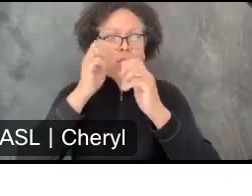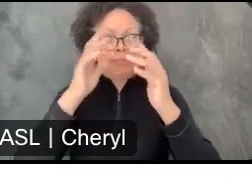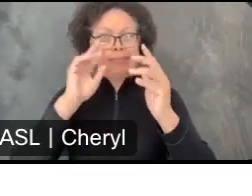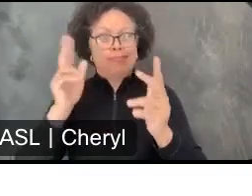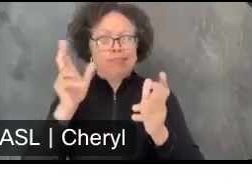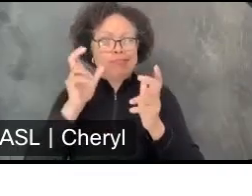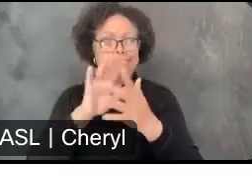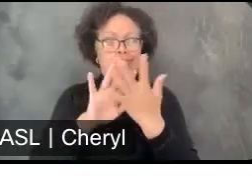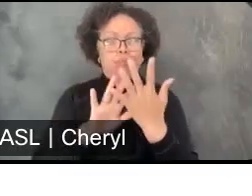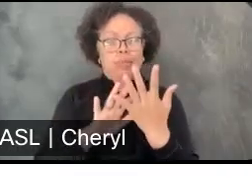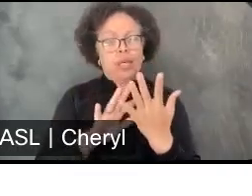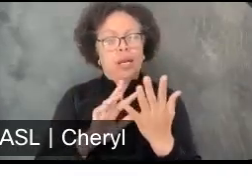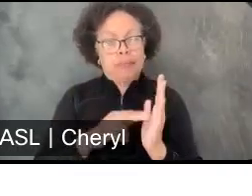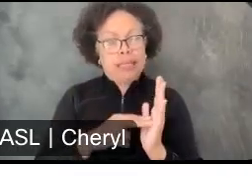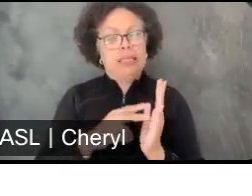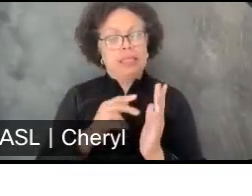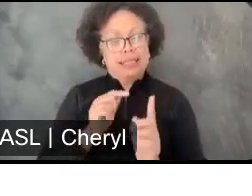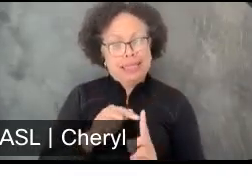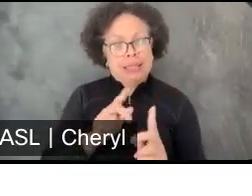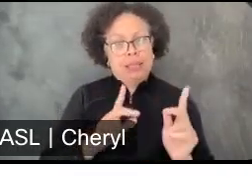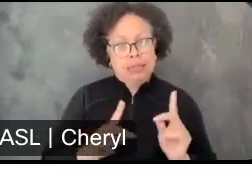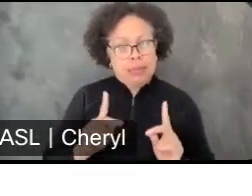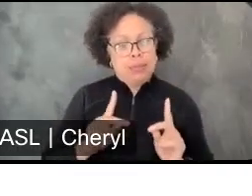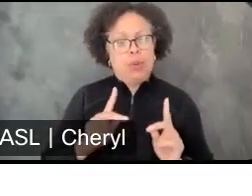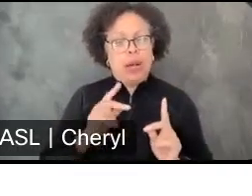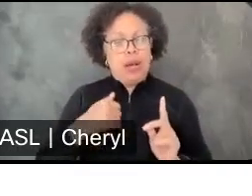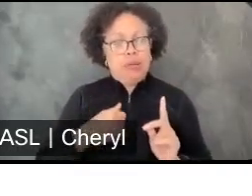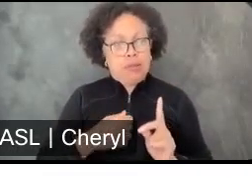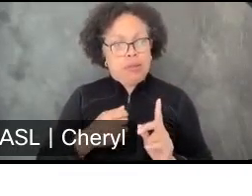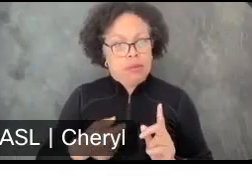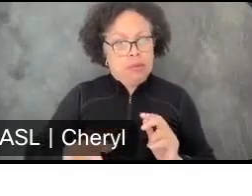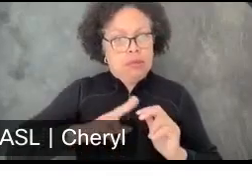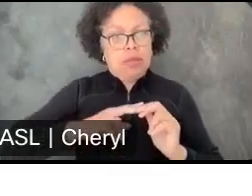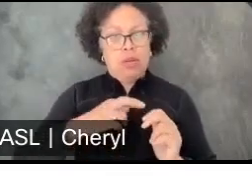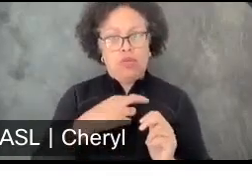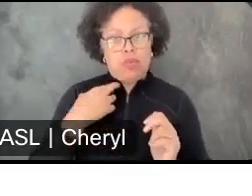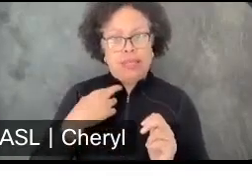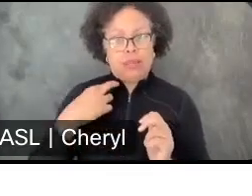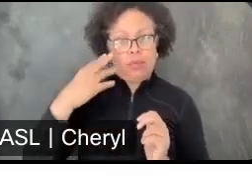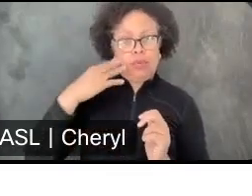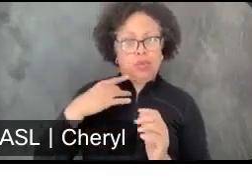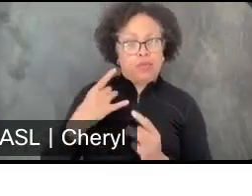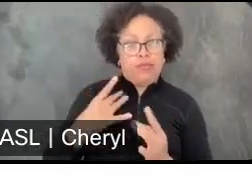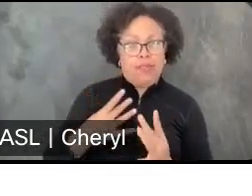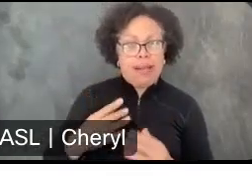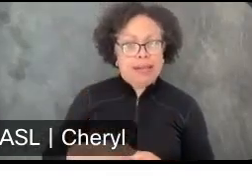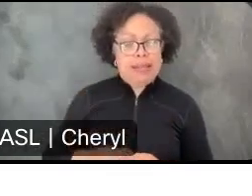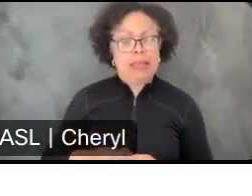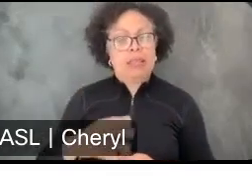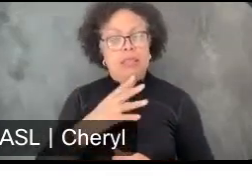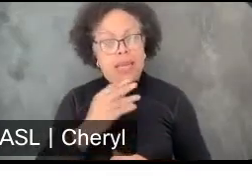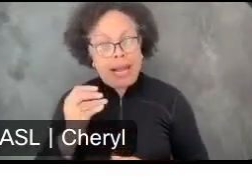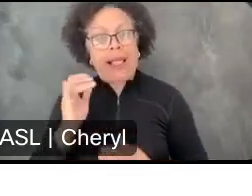are persons with alternative perceptions at an increased risk for violence and victimization, but violence